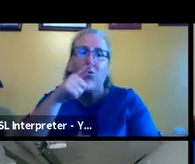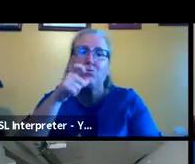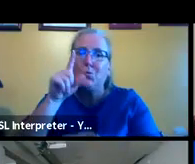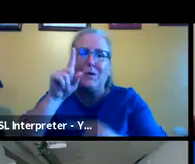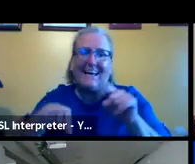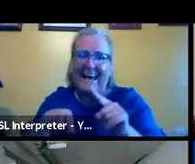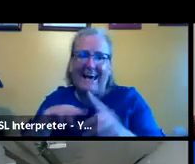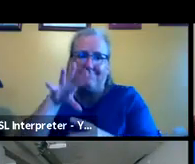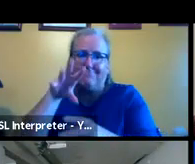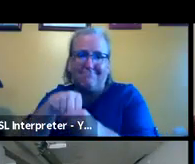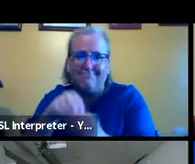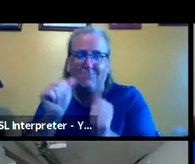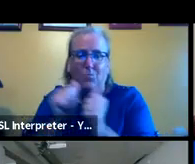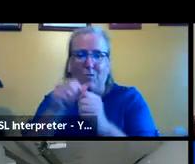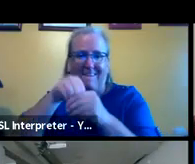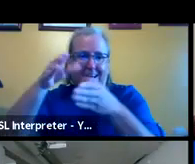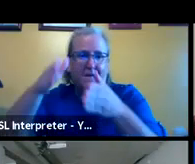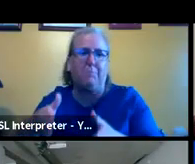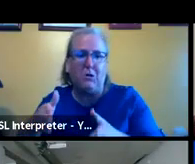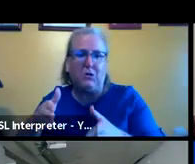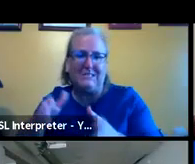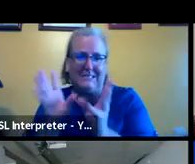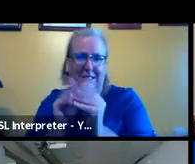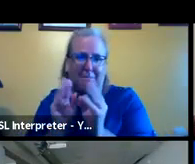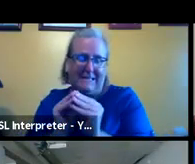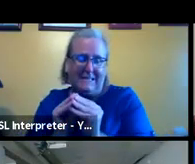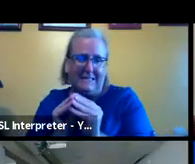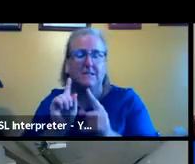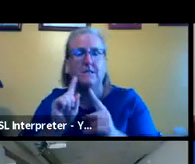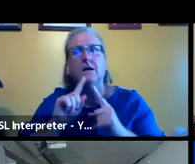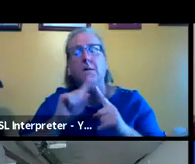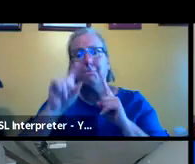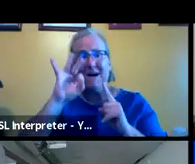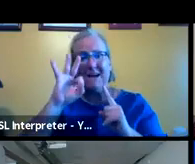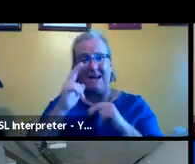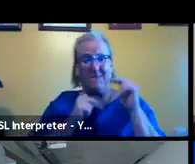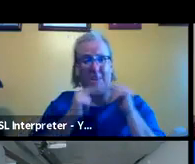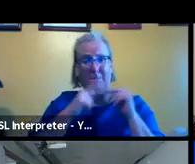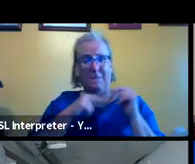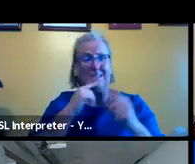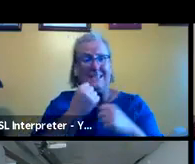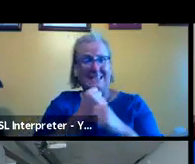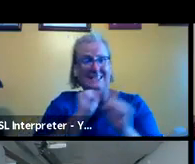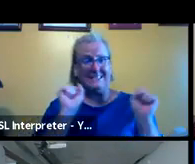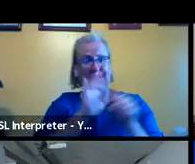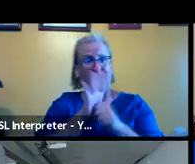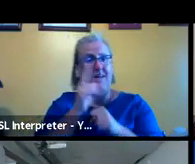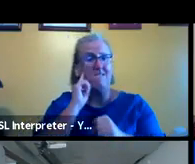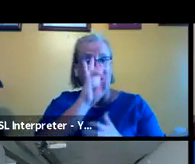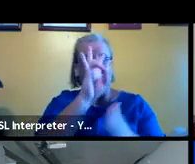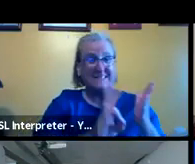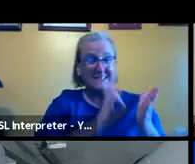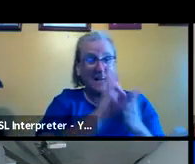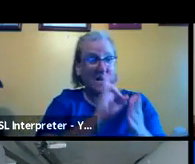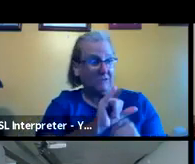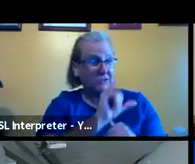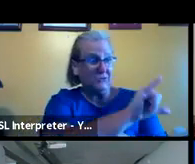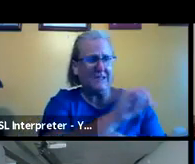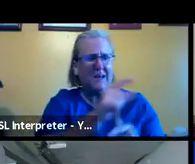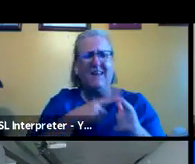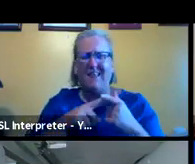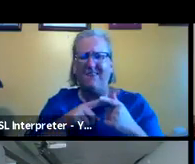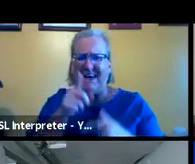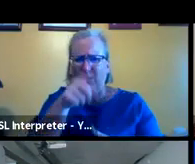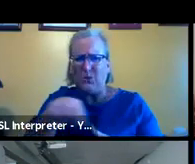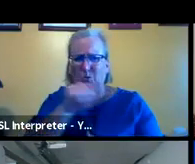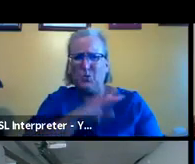in-person meetings online. But if the buildings are safe enough for students to be there for 7 hours, they are safe enough for you to be there